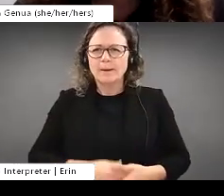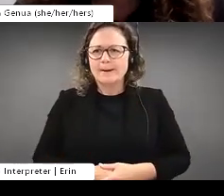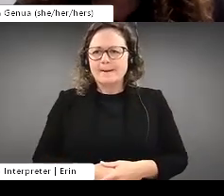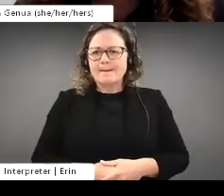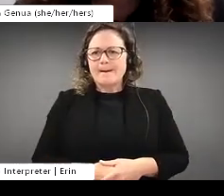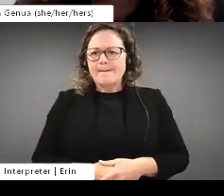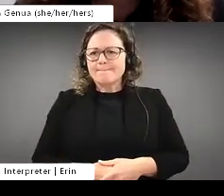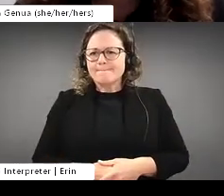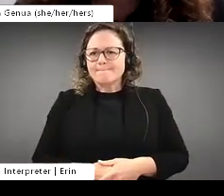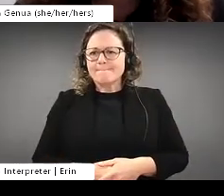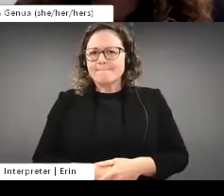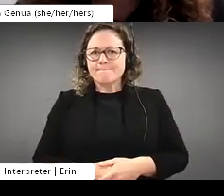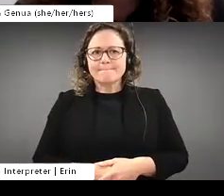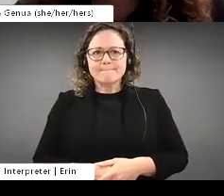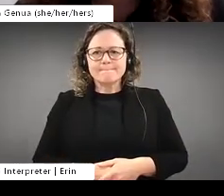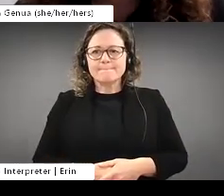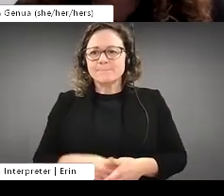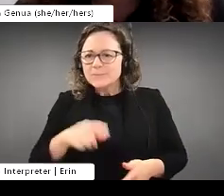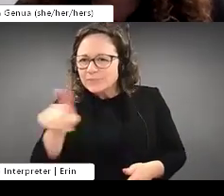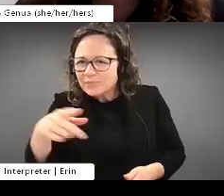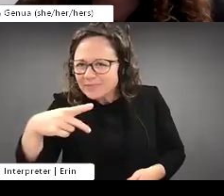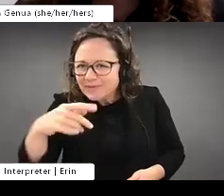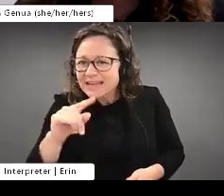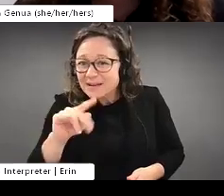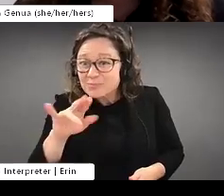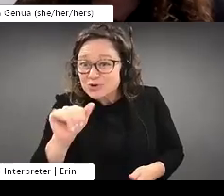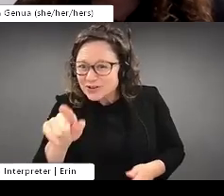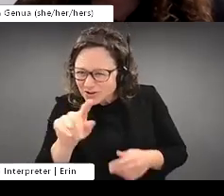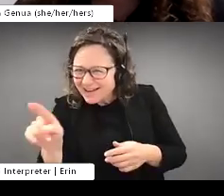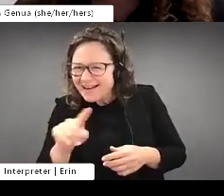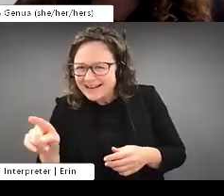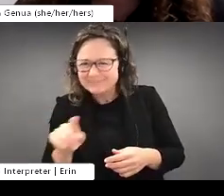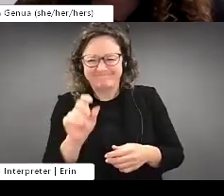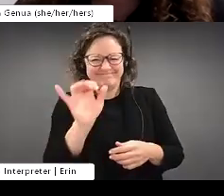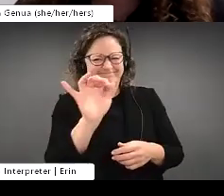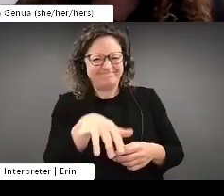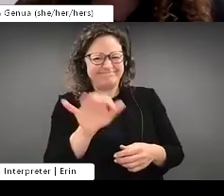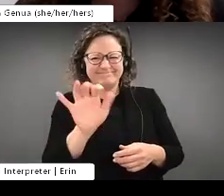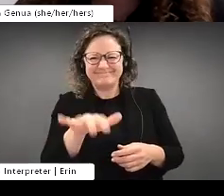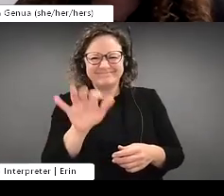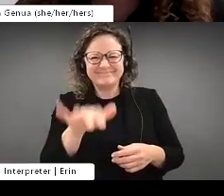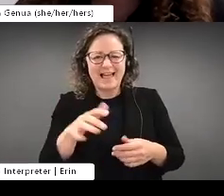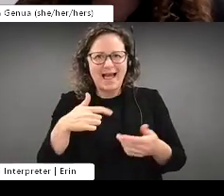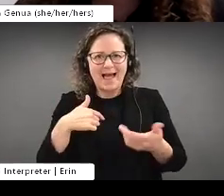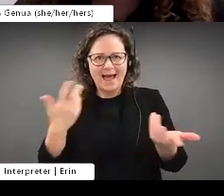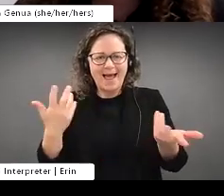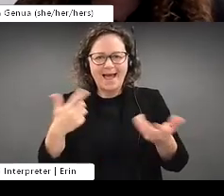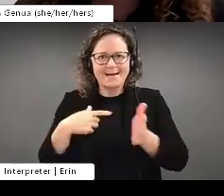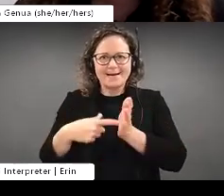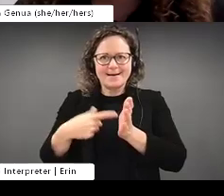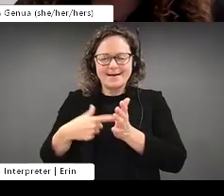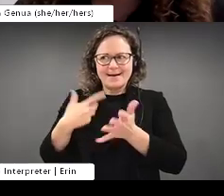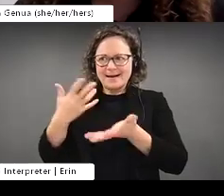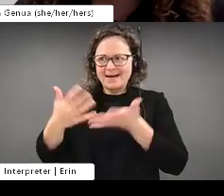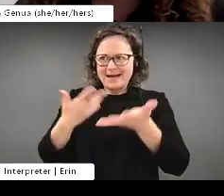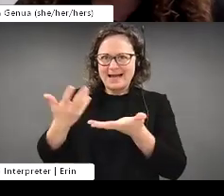Okay, so sorry, Patricia, you're saying that is my point. Sometimes we need help framing our questions because we don't understand why we need help. How do we